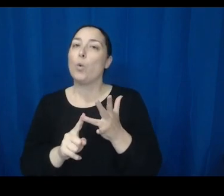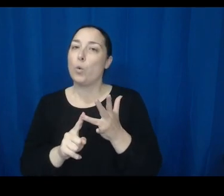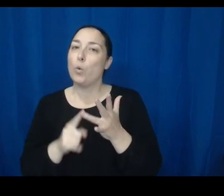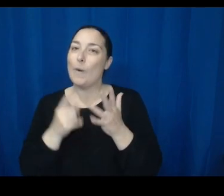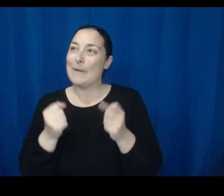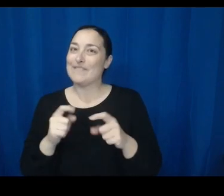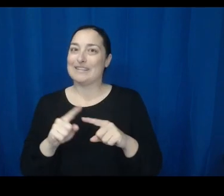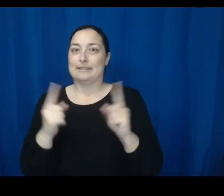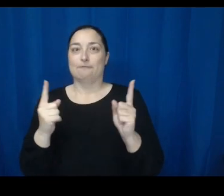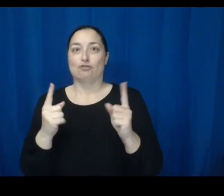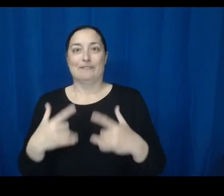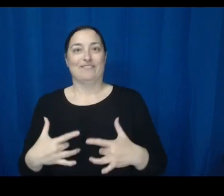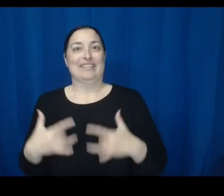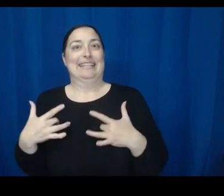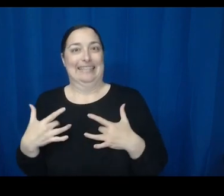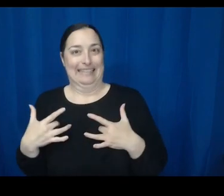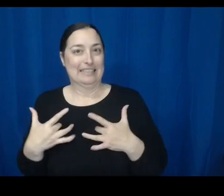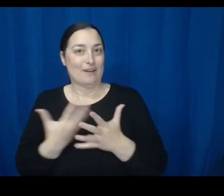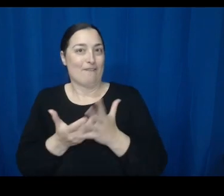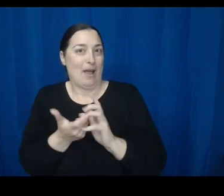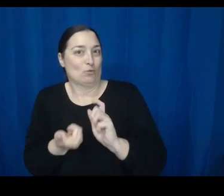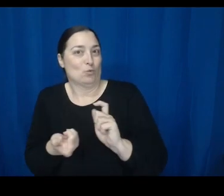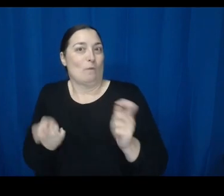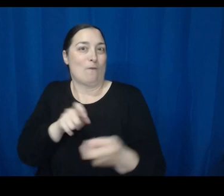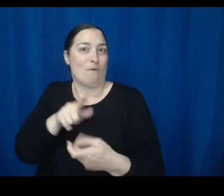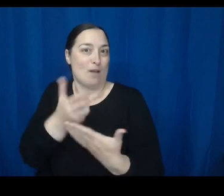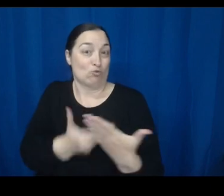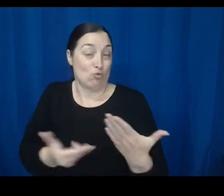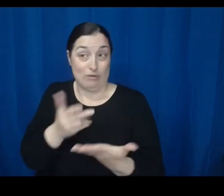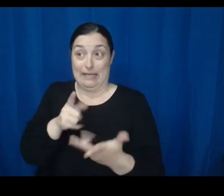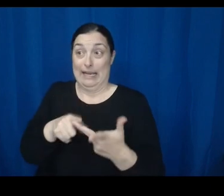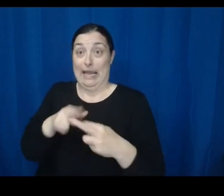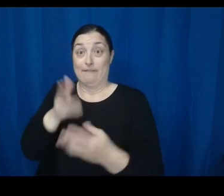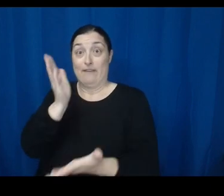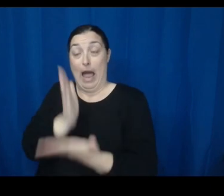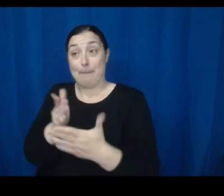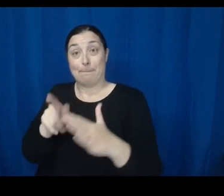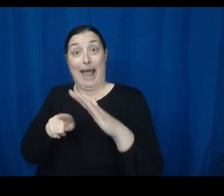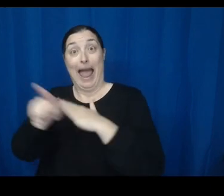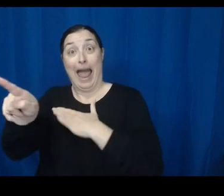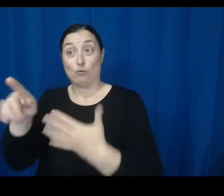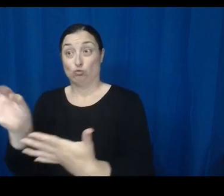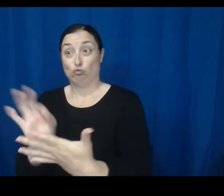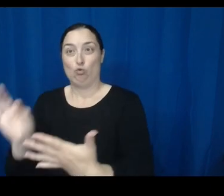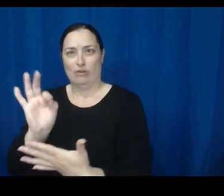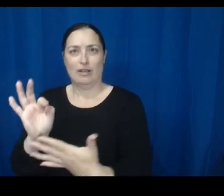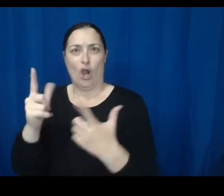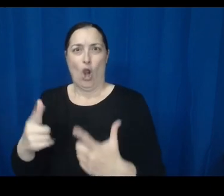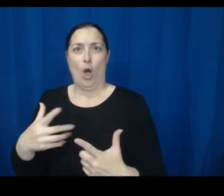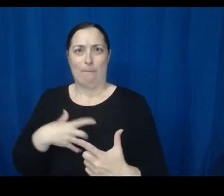you will evolve the drawing. Whereas in the field, it tends to be a much more immediate and